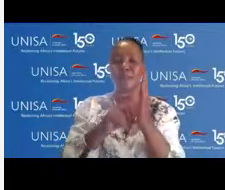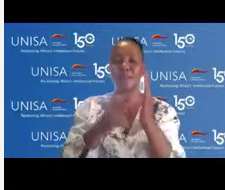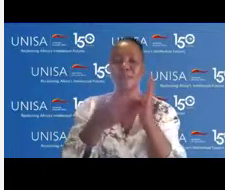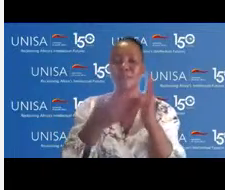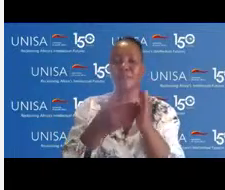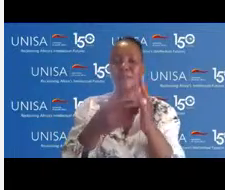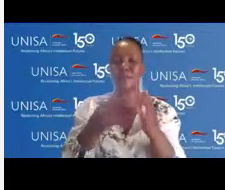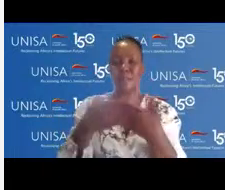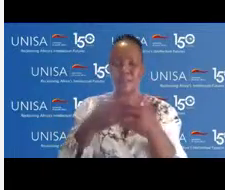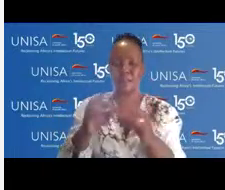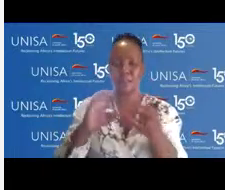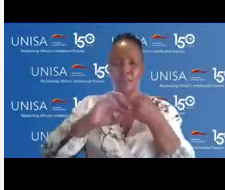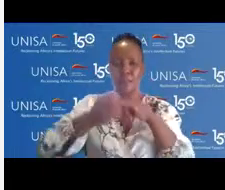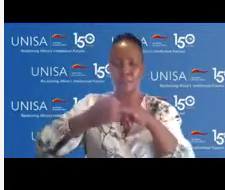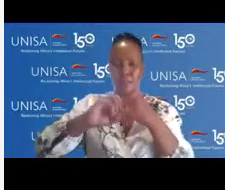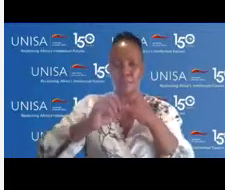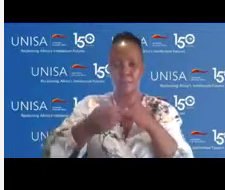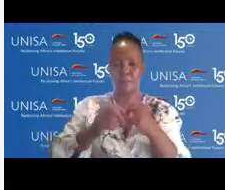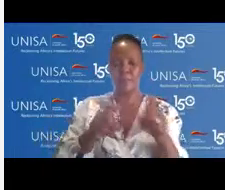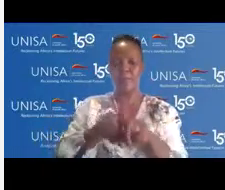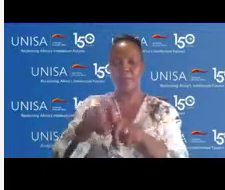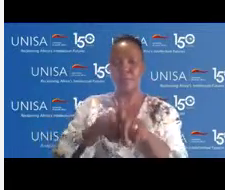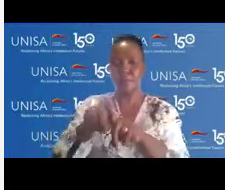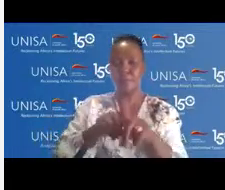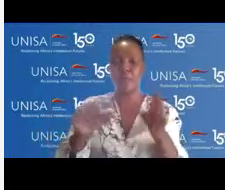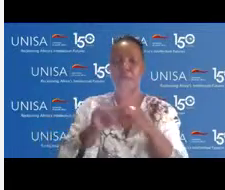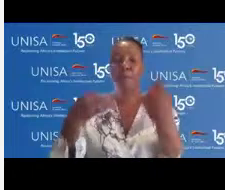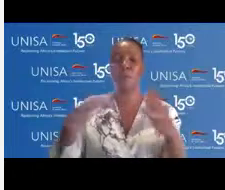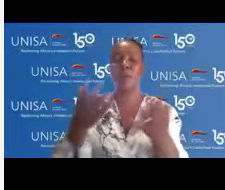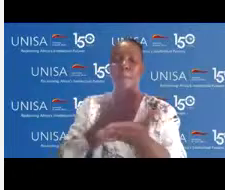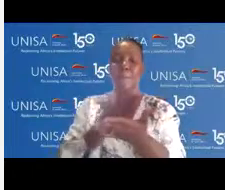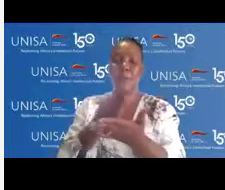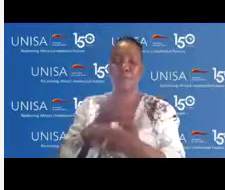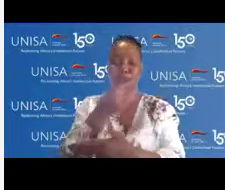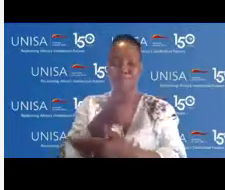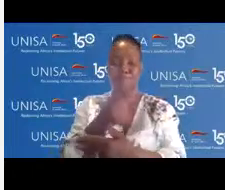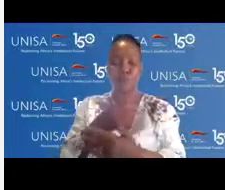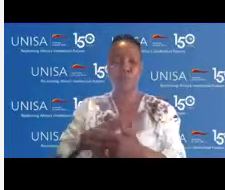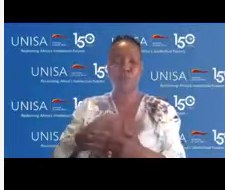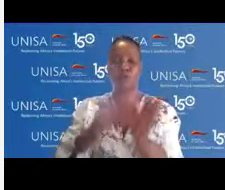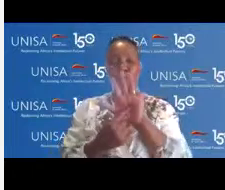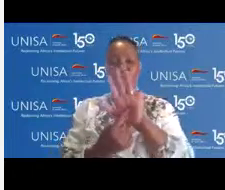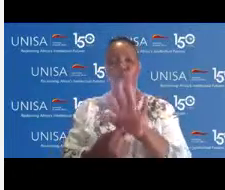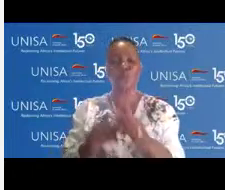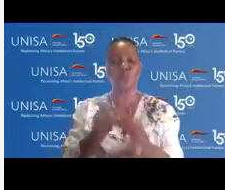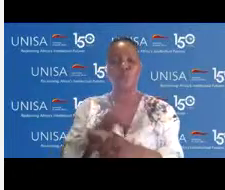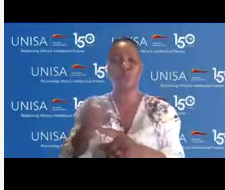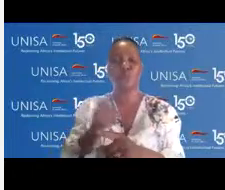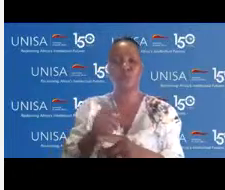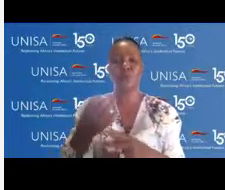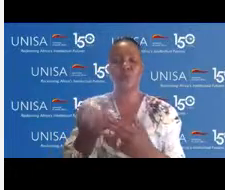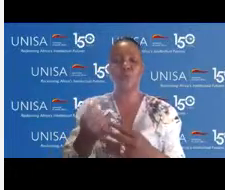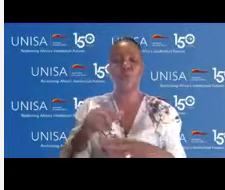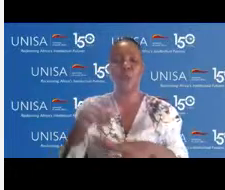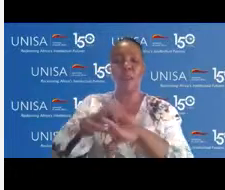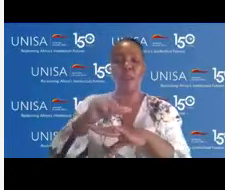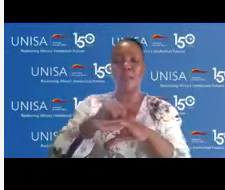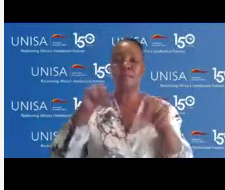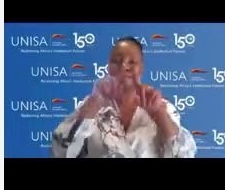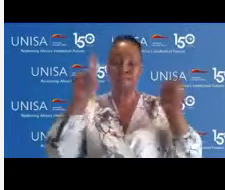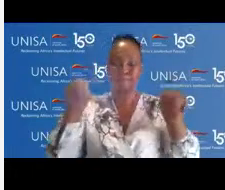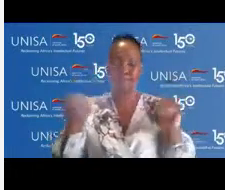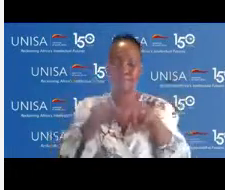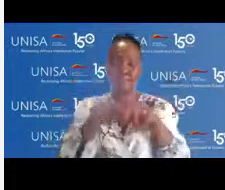attempt. So the important part here, guys, is we really want to show you, if you go landscape, how does your